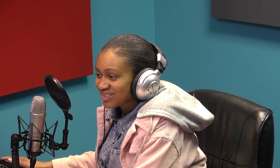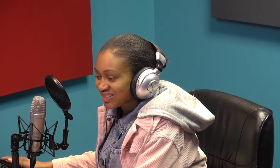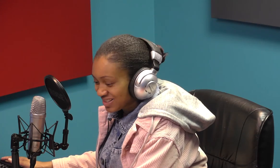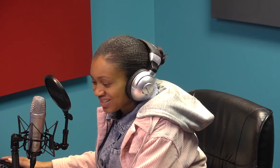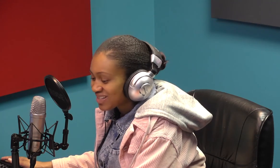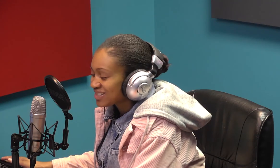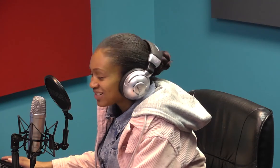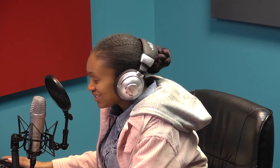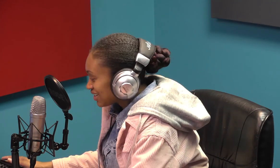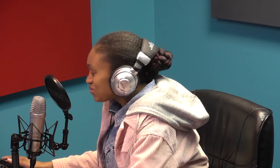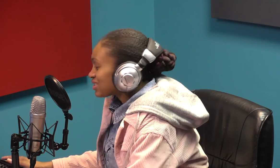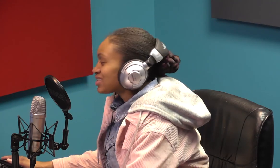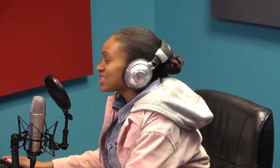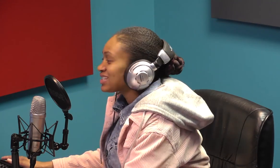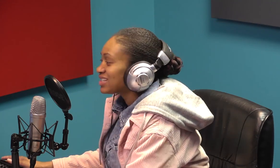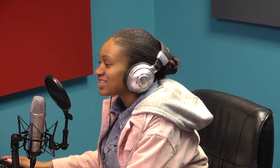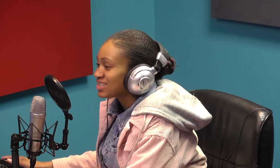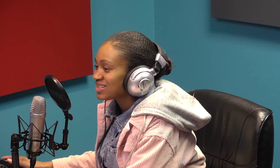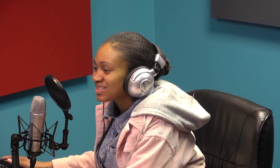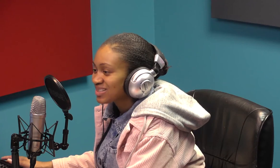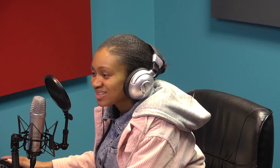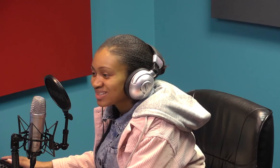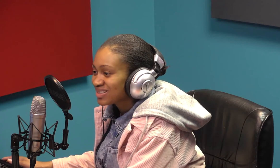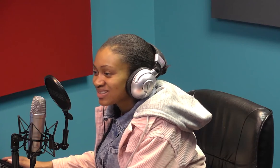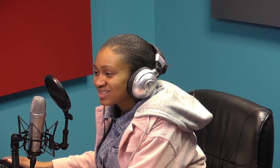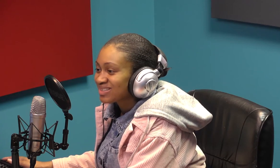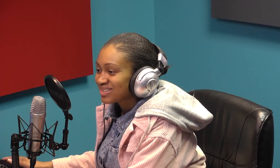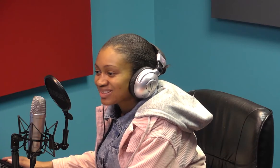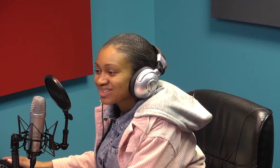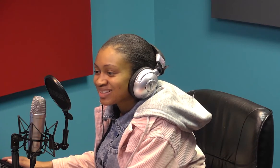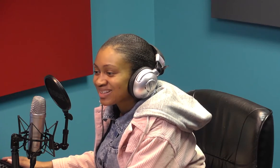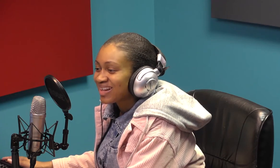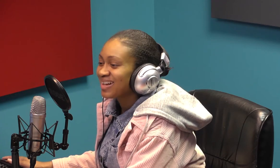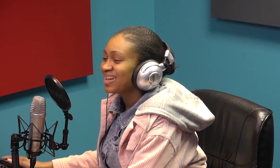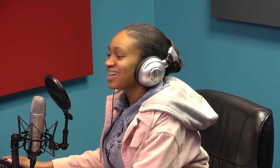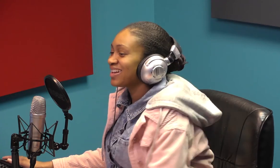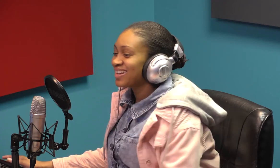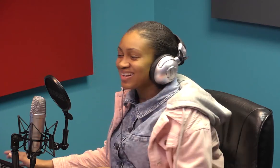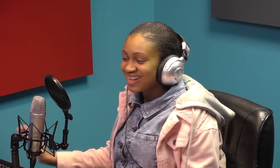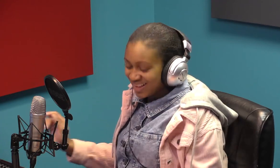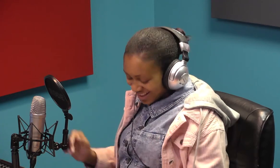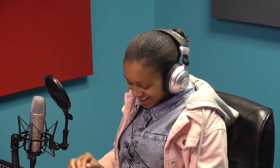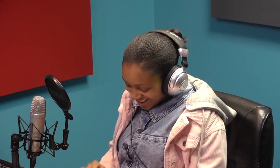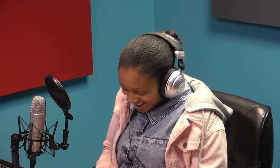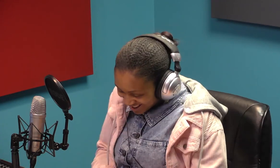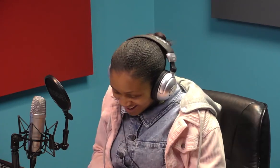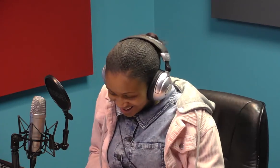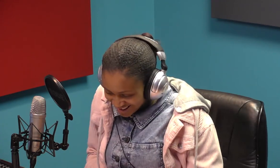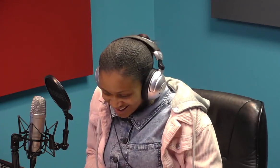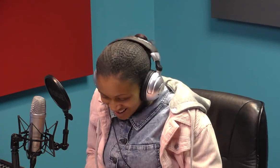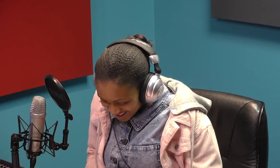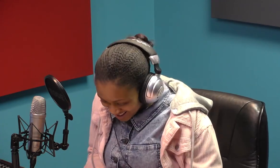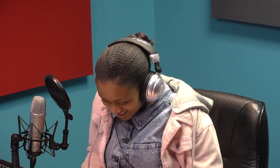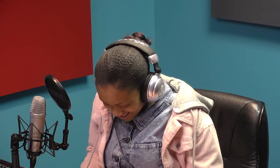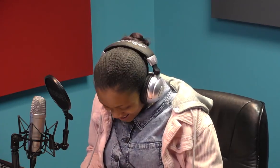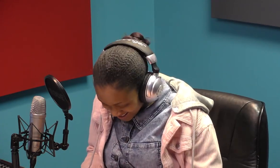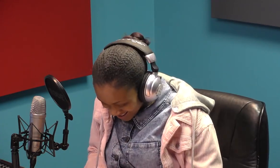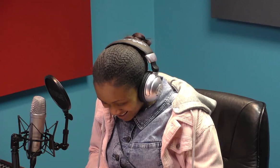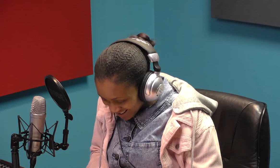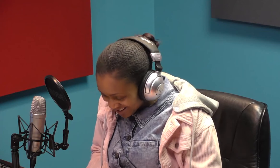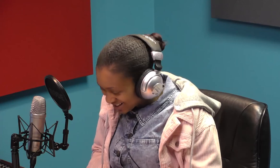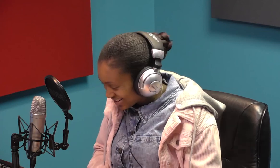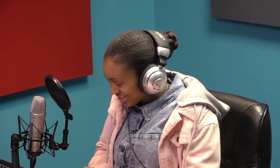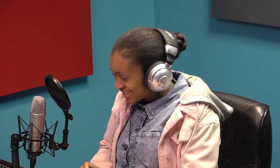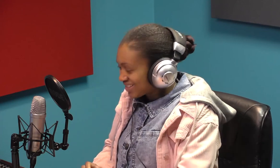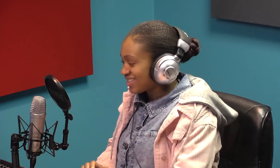You had cassette tapes. Cassette tapes and CDs. Okay, well then that means I don't even have to talk about eight tracks. You probably never